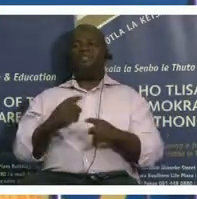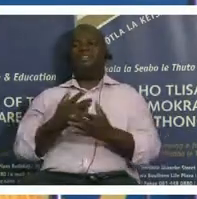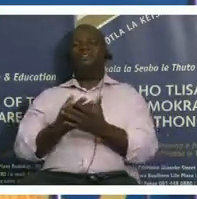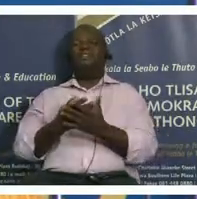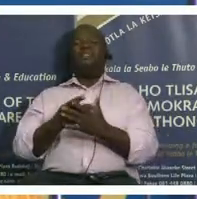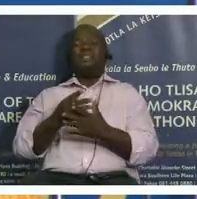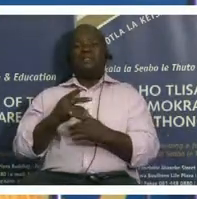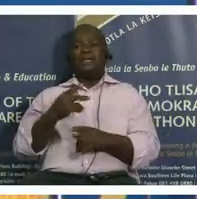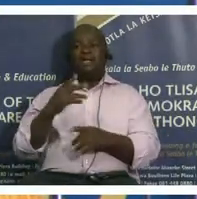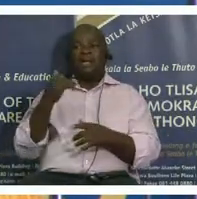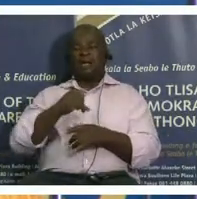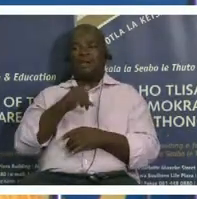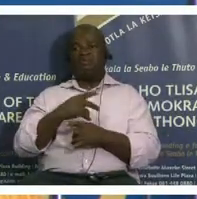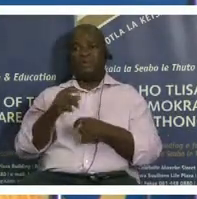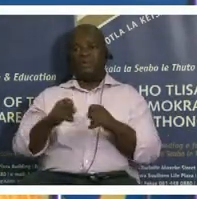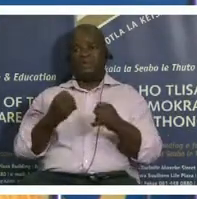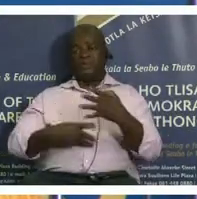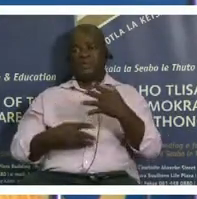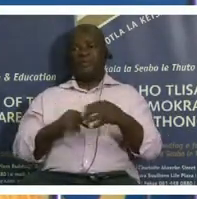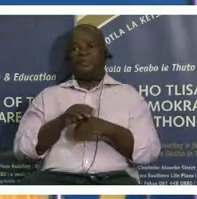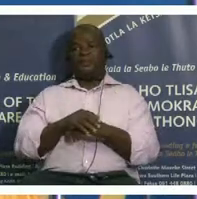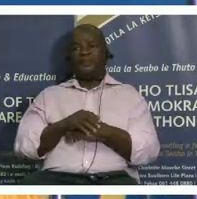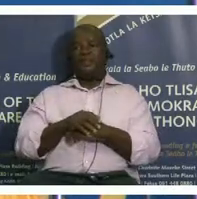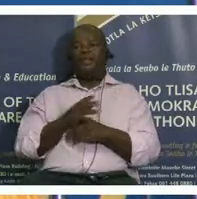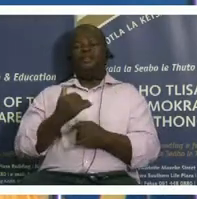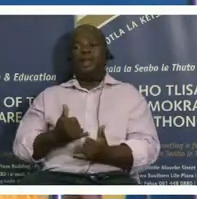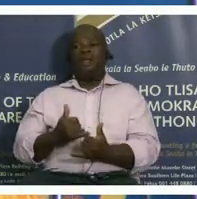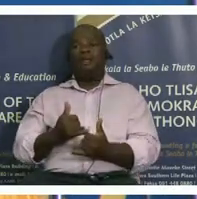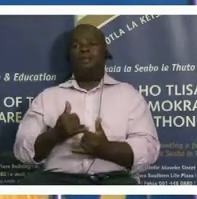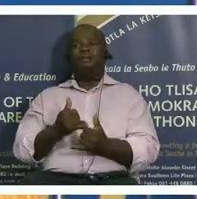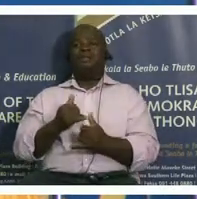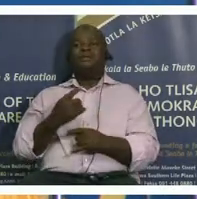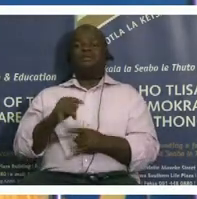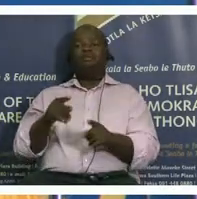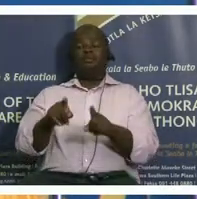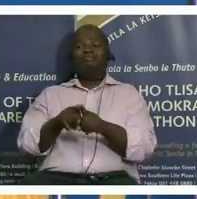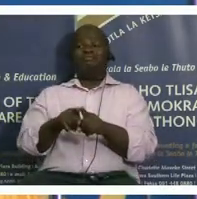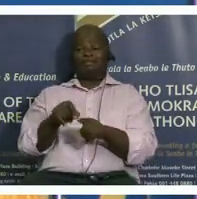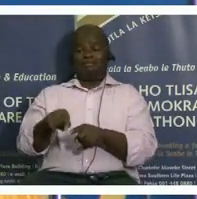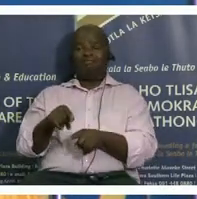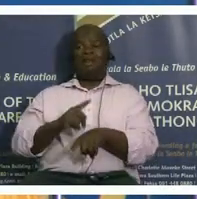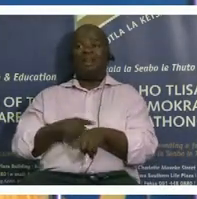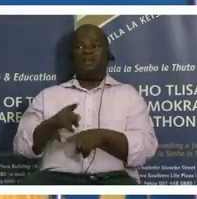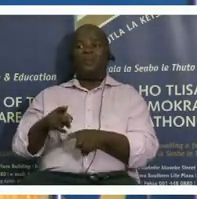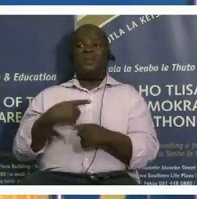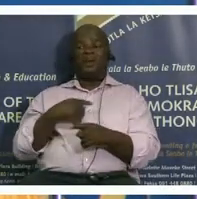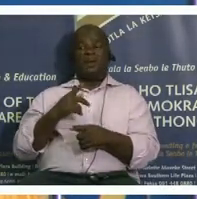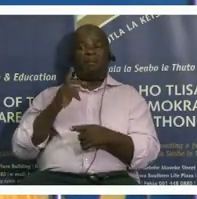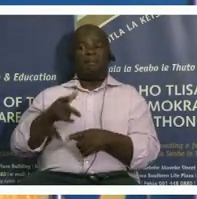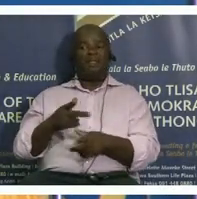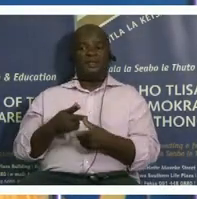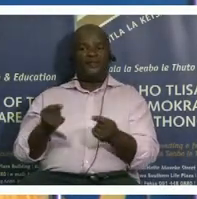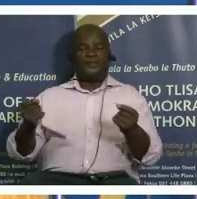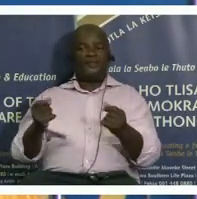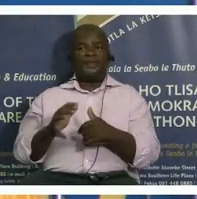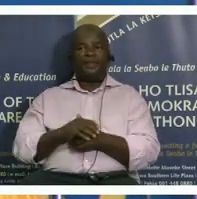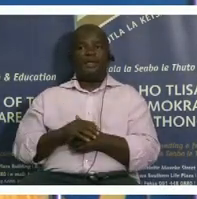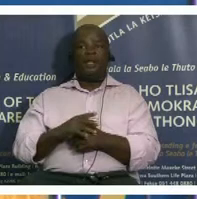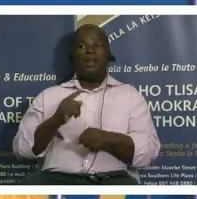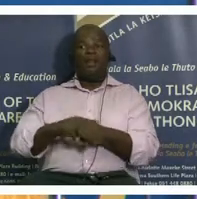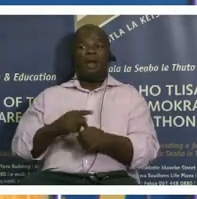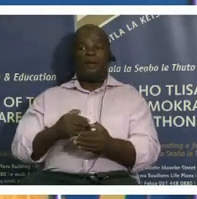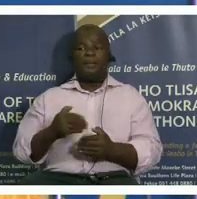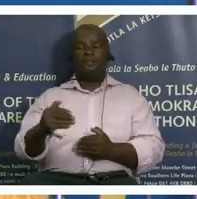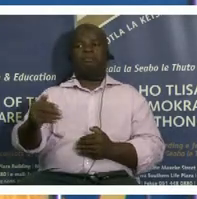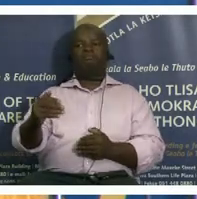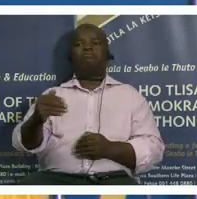maladministration. Today marks the beginning of the end of such an era. The period ahead will